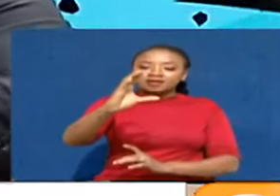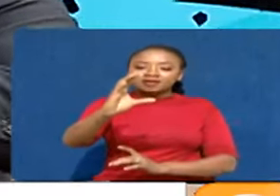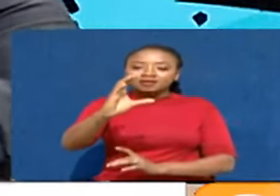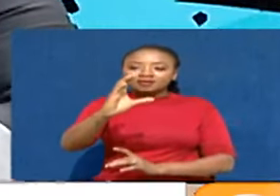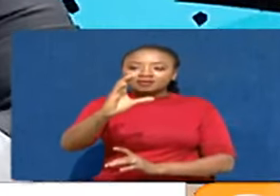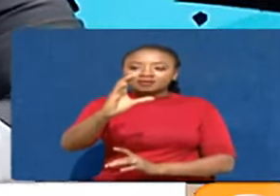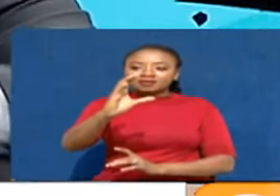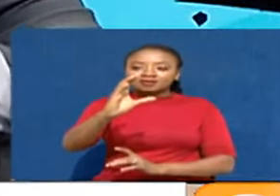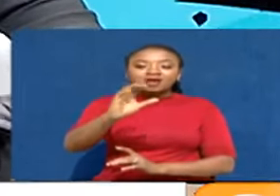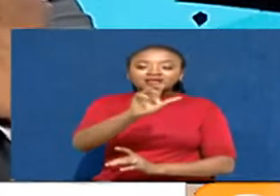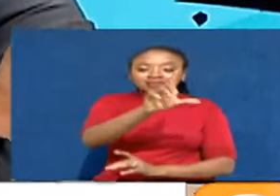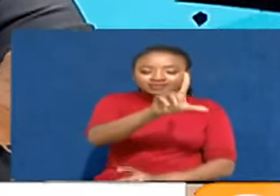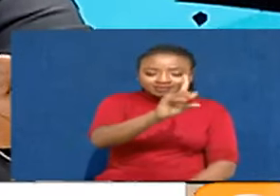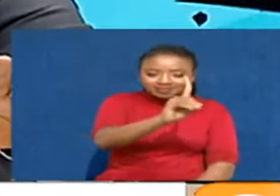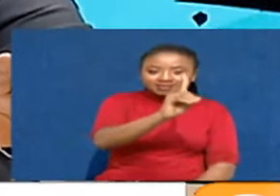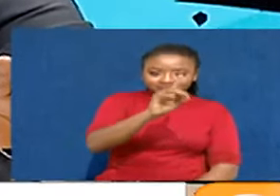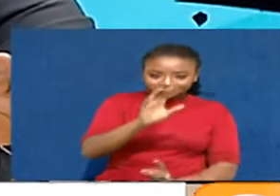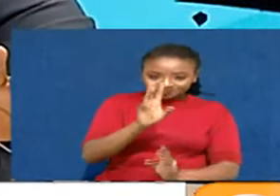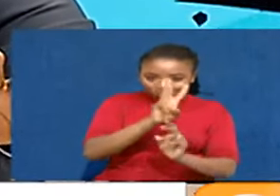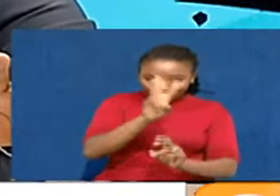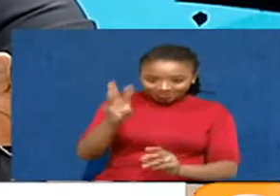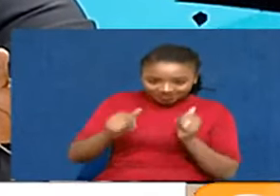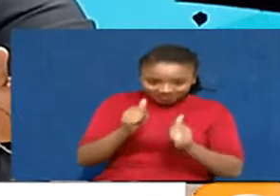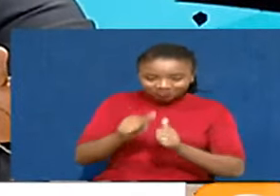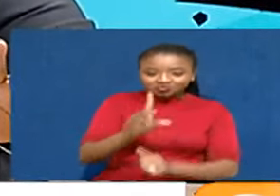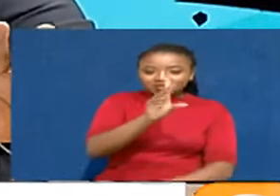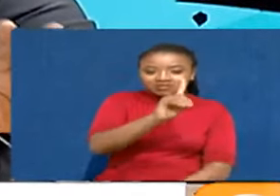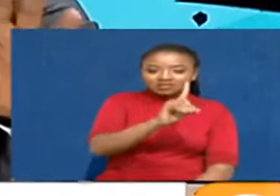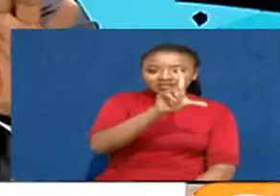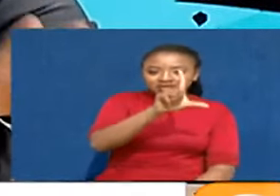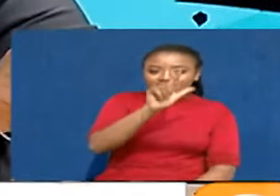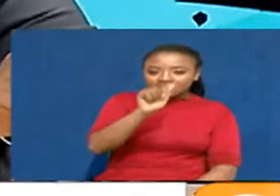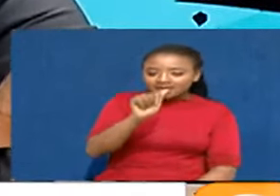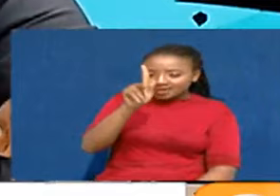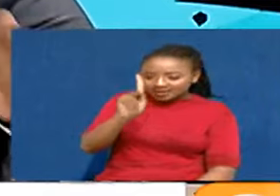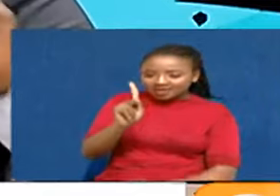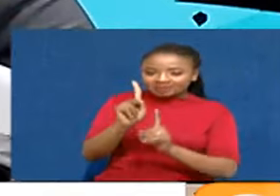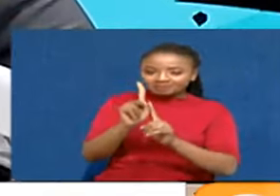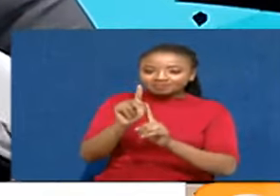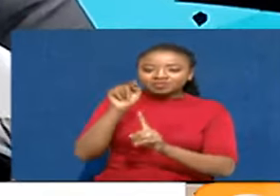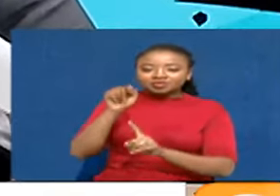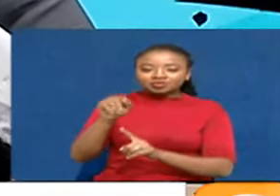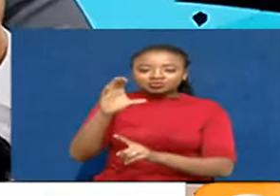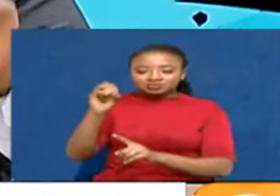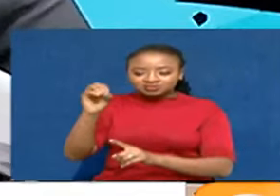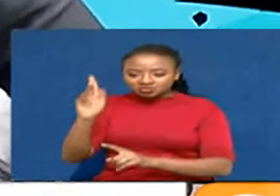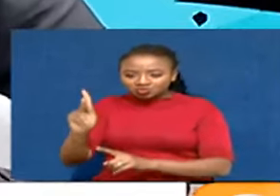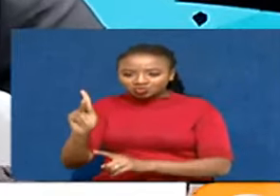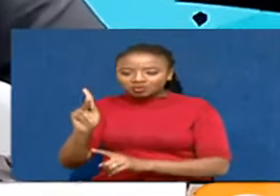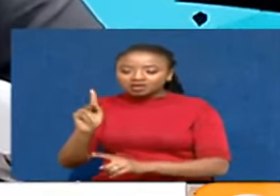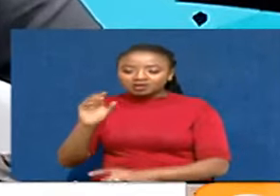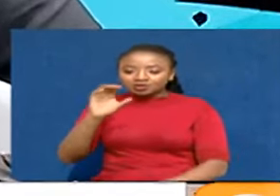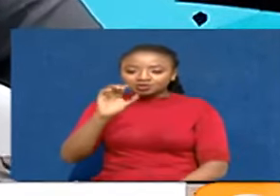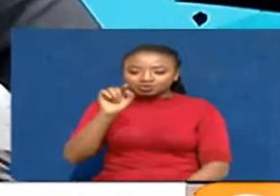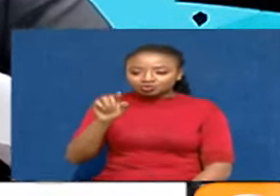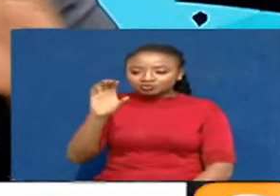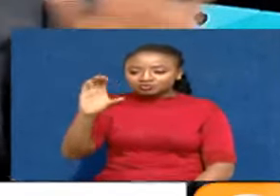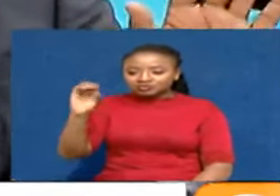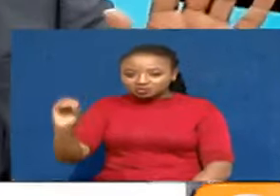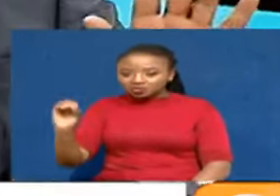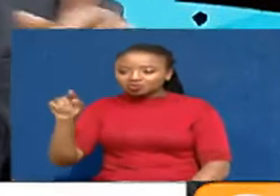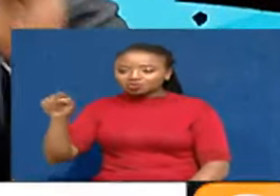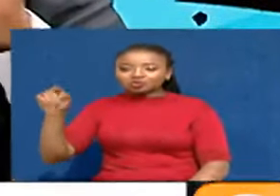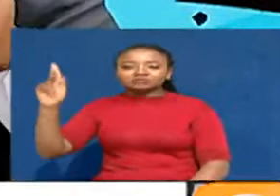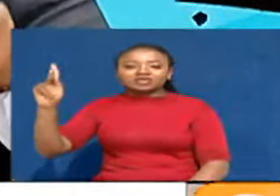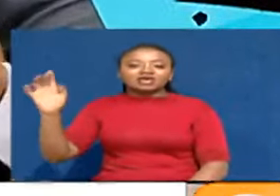dlak.co.ke. Go there. 21 members are listed on there. And all you have to do is click on the logo. You don't